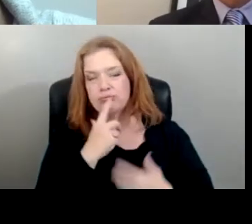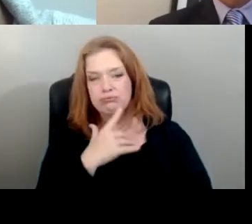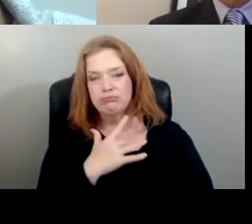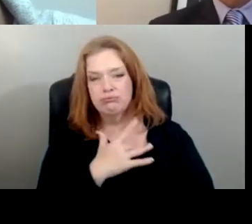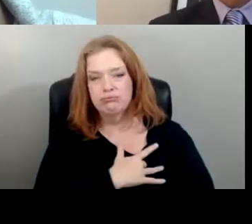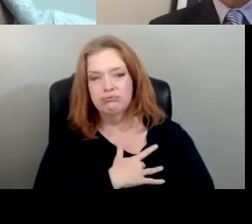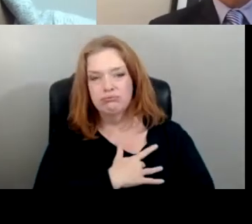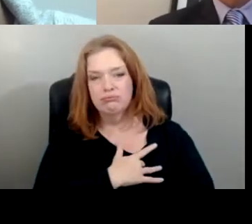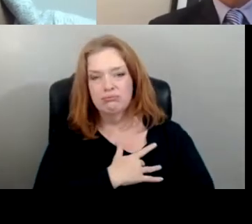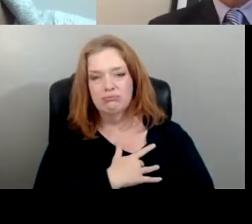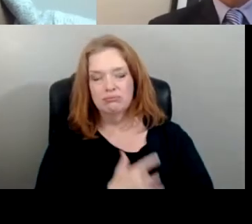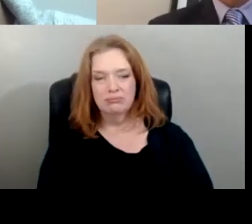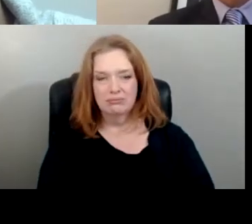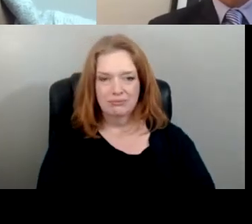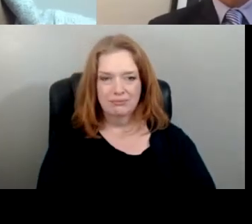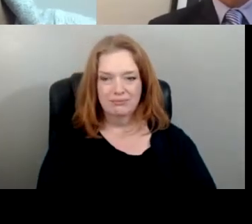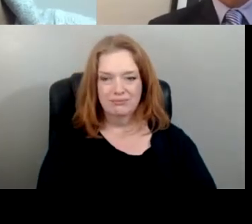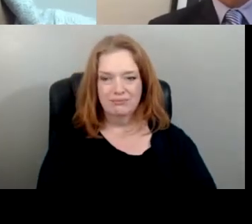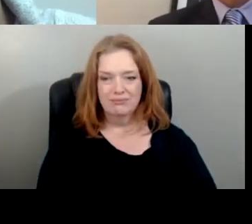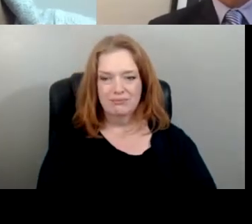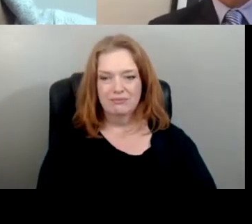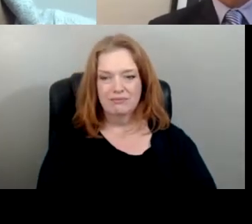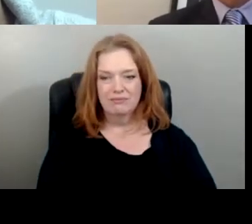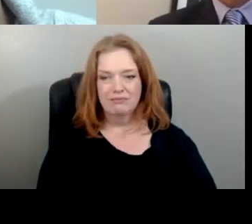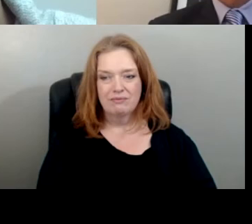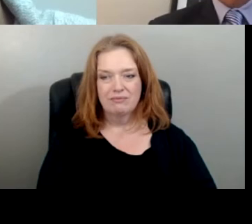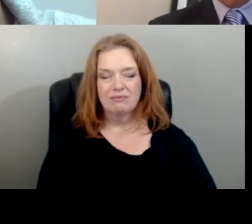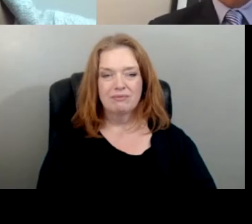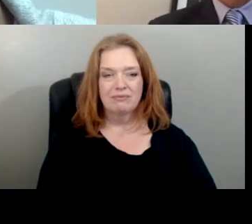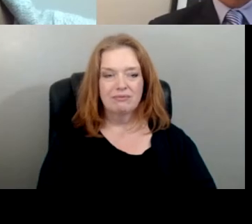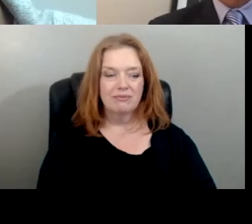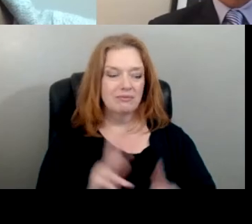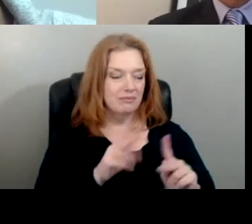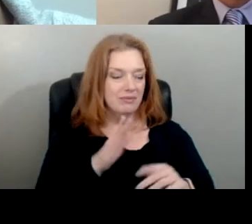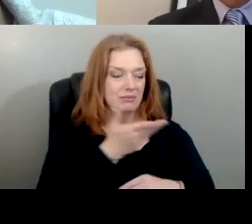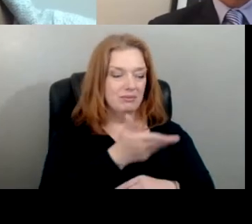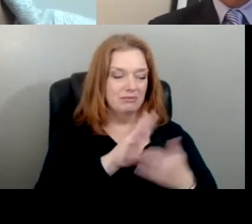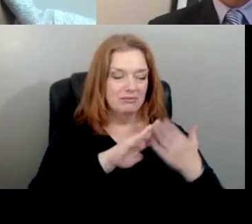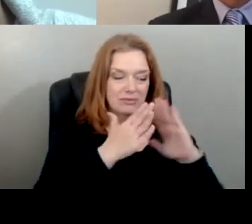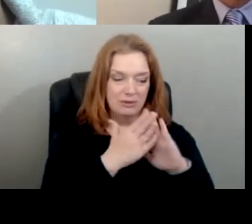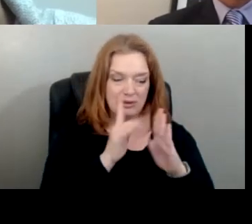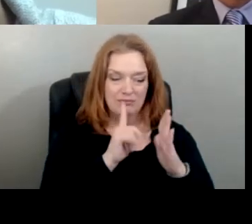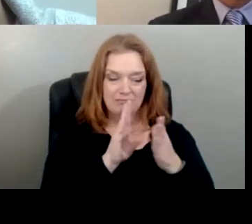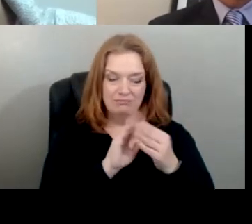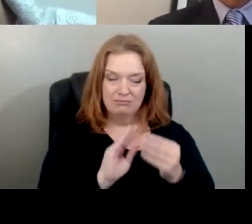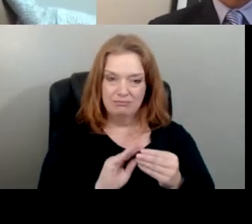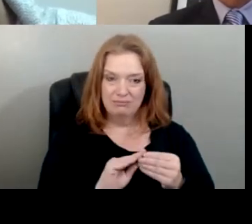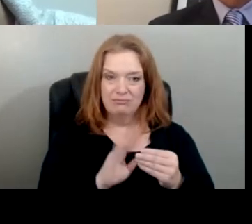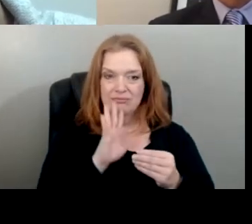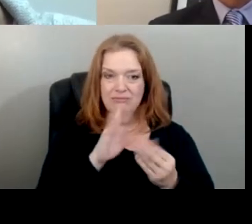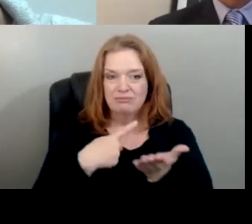you know, hearing stories from folks in communities of, you know, the work of our tribal victim, you know, our tribal